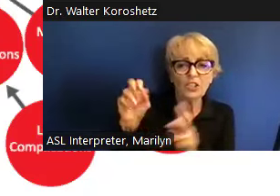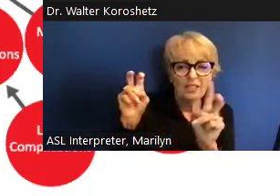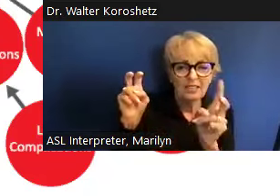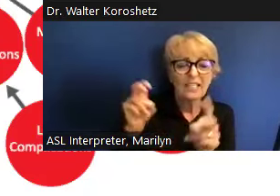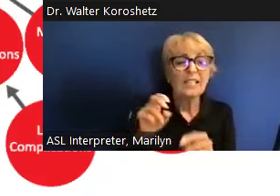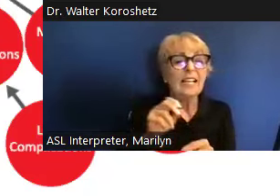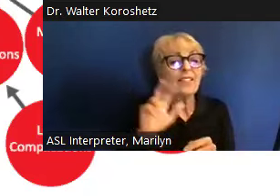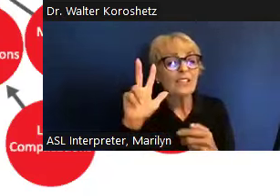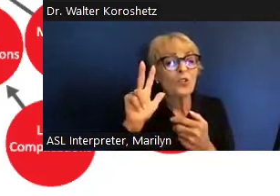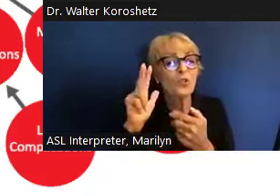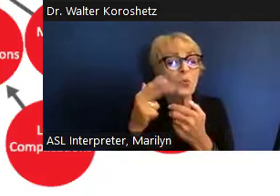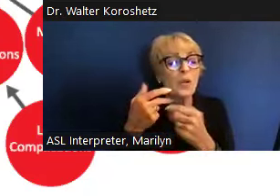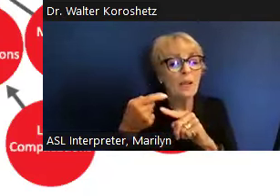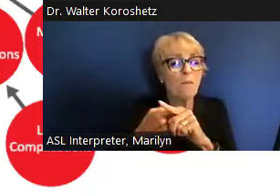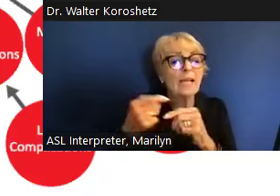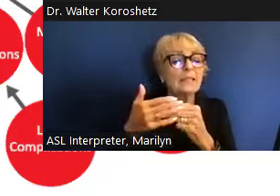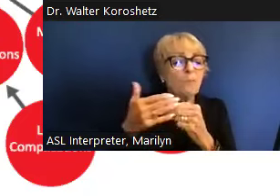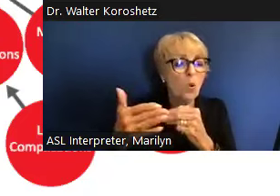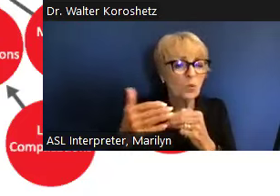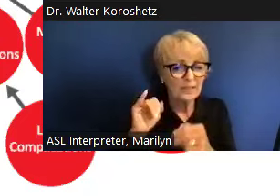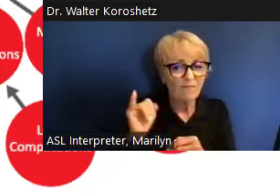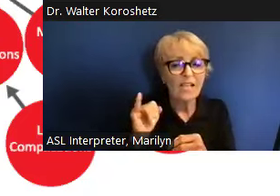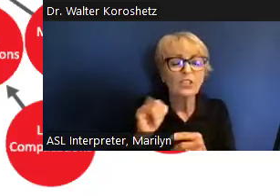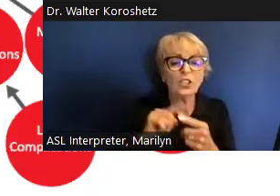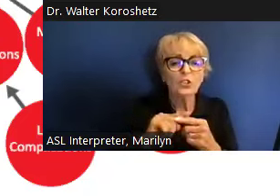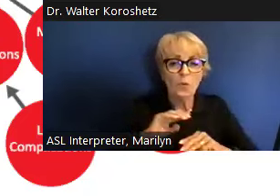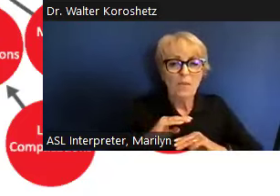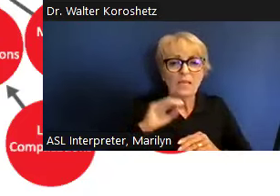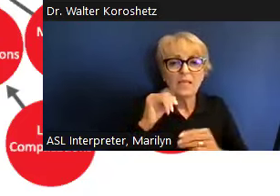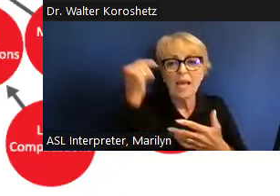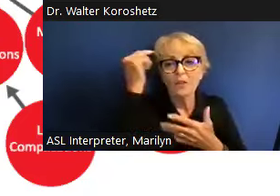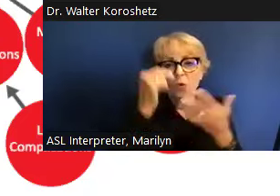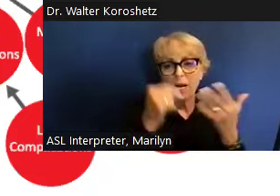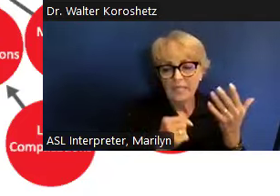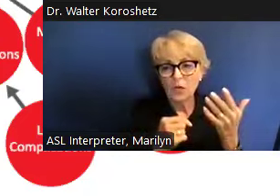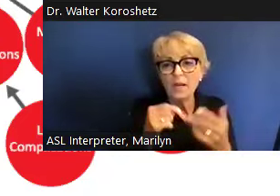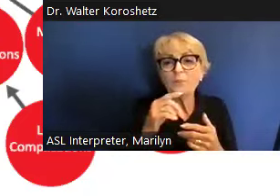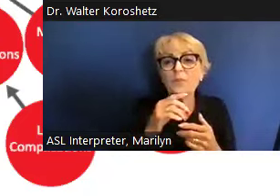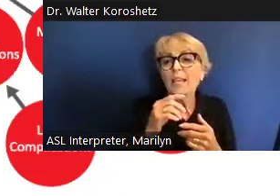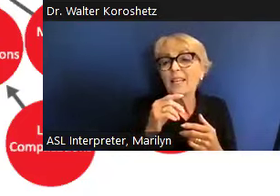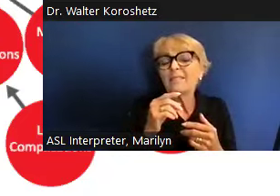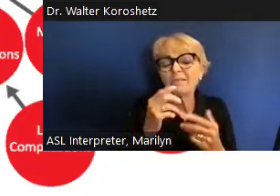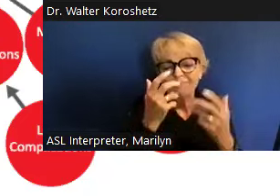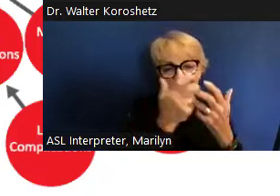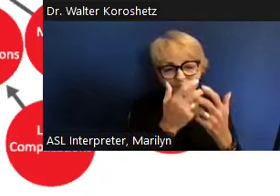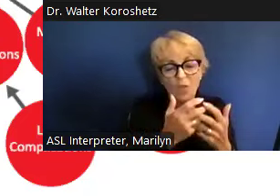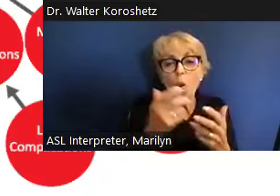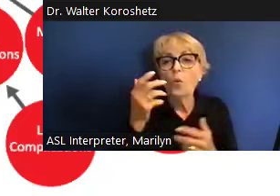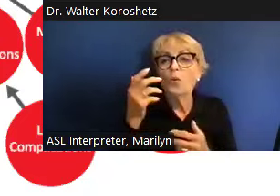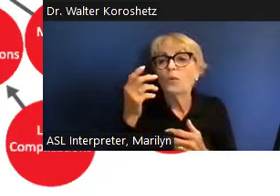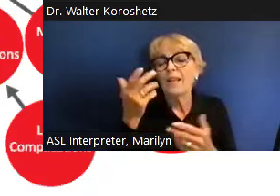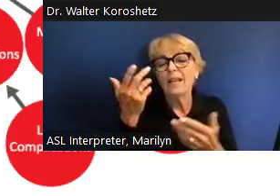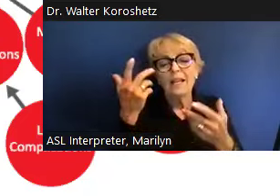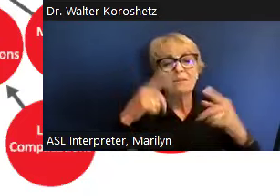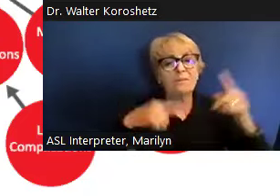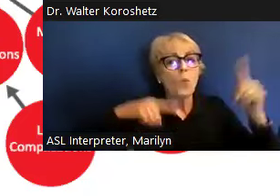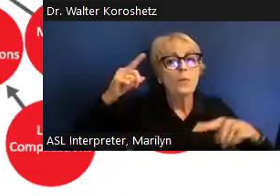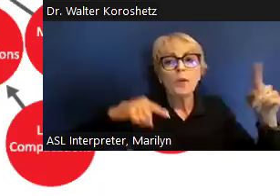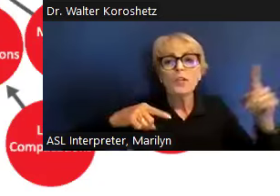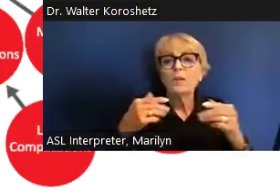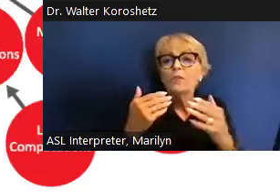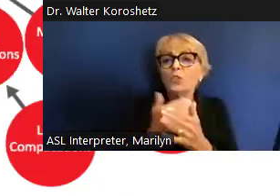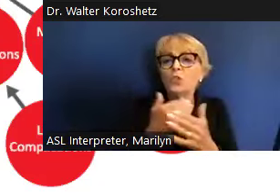post-infection to meet criteria. And this, again, as I said, refers to a wide range of new,